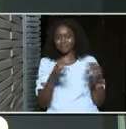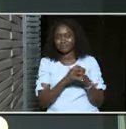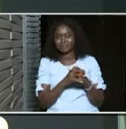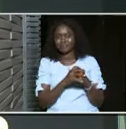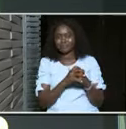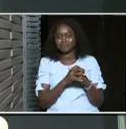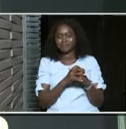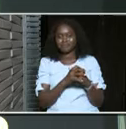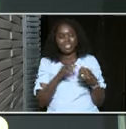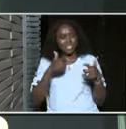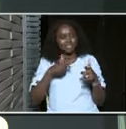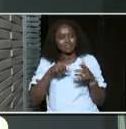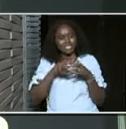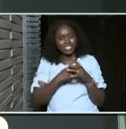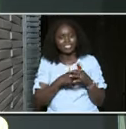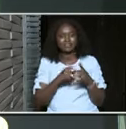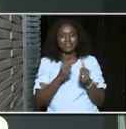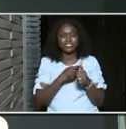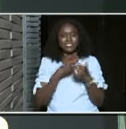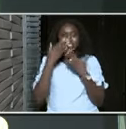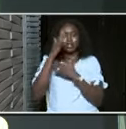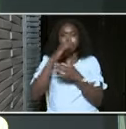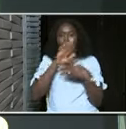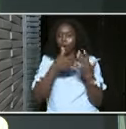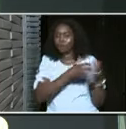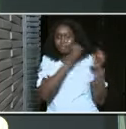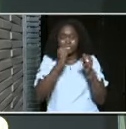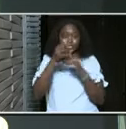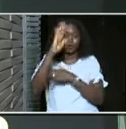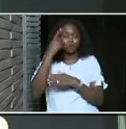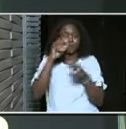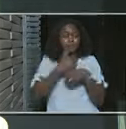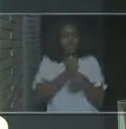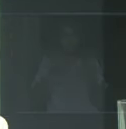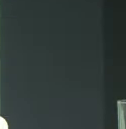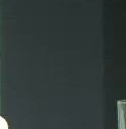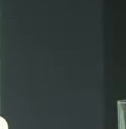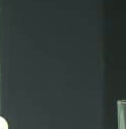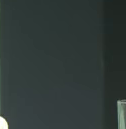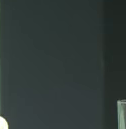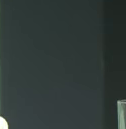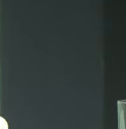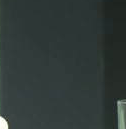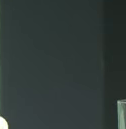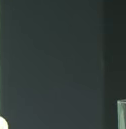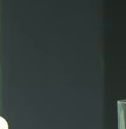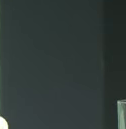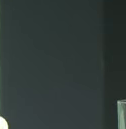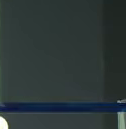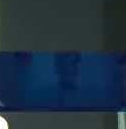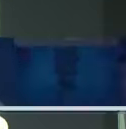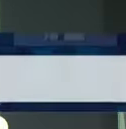Let me start by thanking Almighty God for making it possible for us to be here. And also